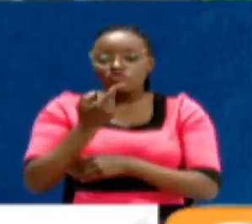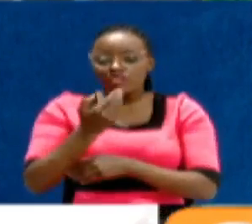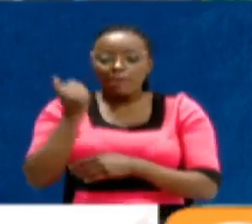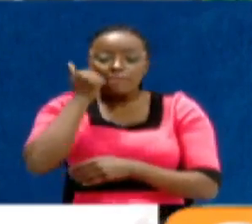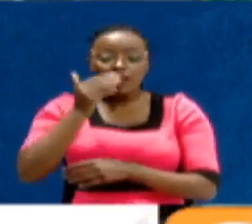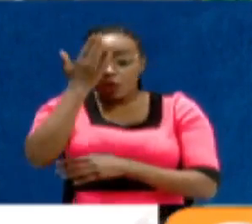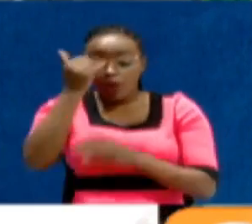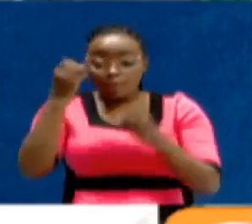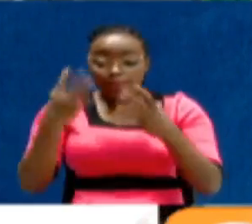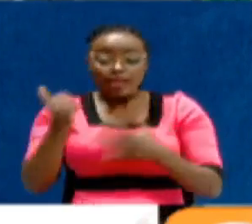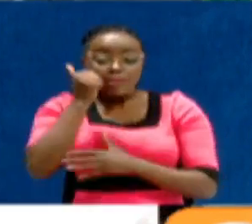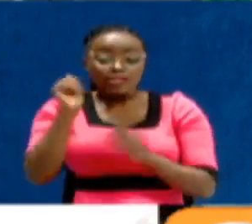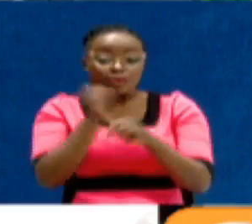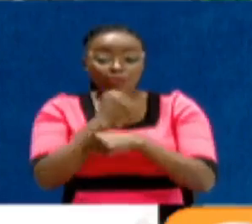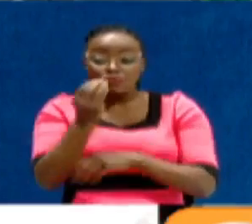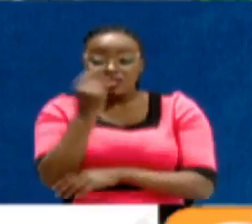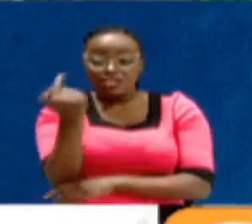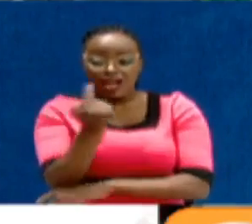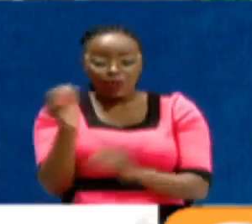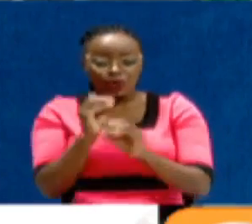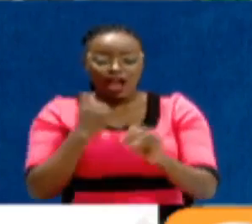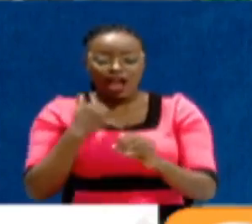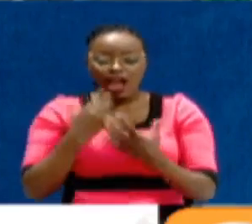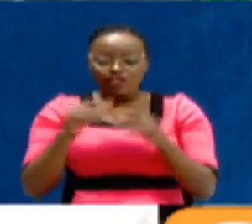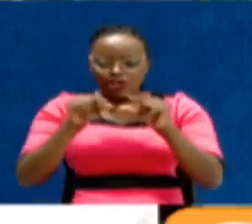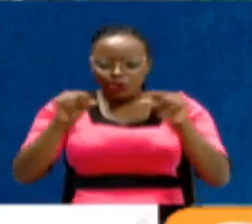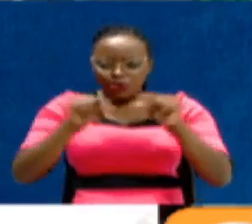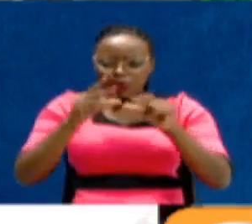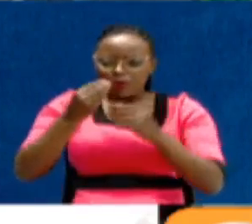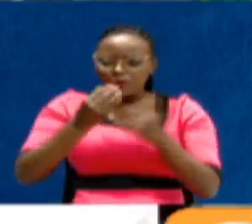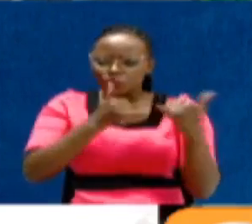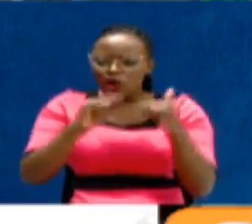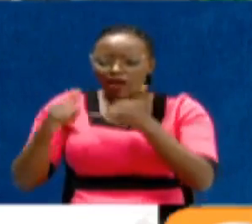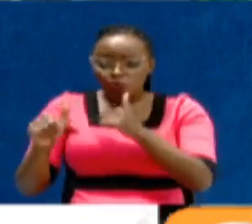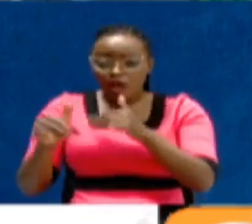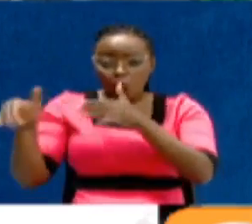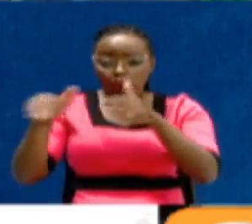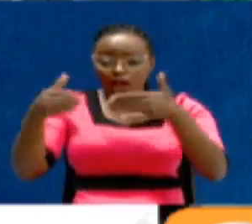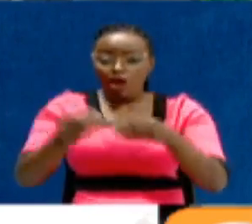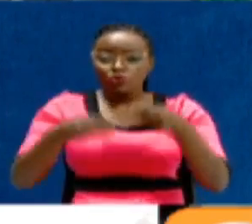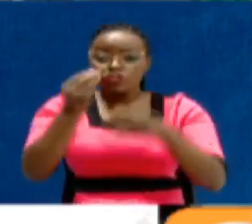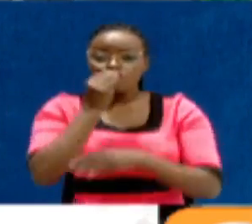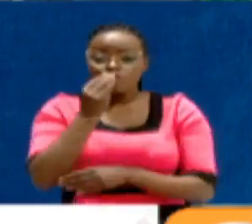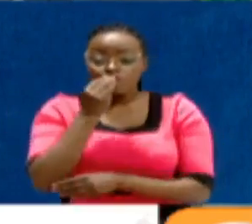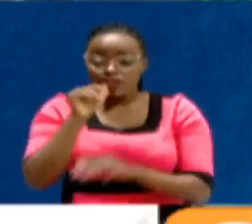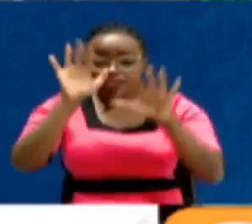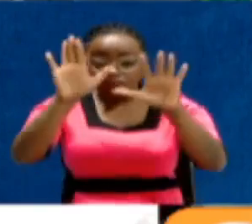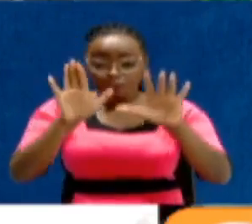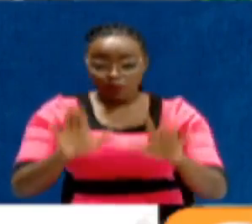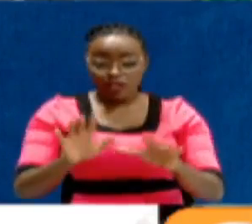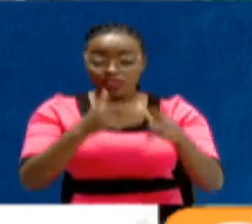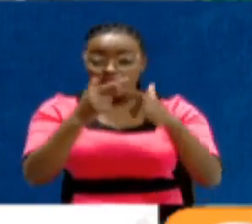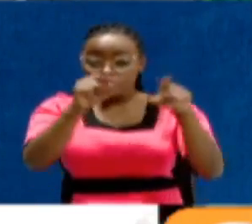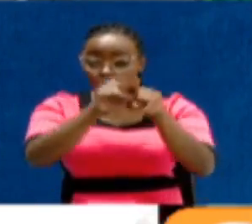most of these patients are not able to feed on their own, so they have a feeding tube, so you need to find a way to feed them. That's why a feeding pump is very important. And